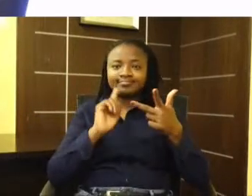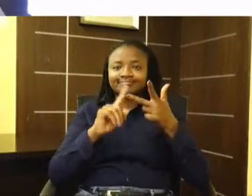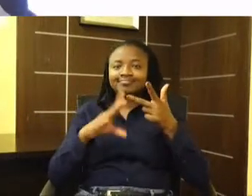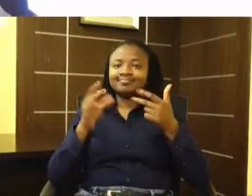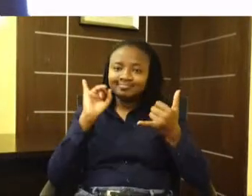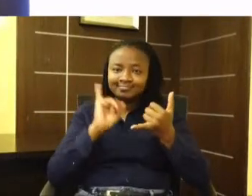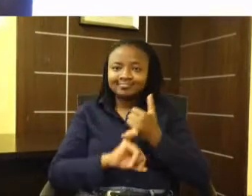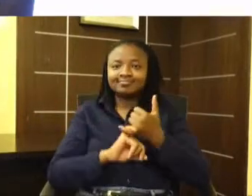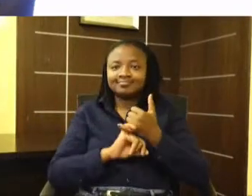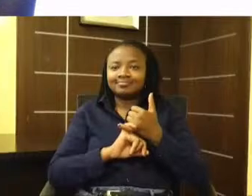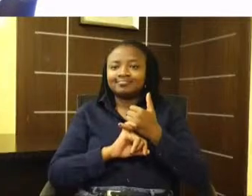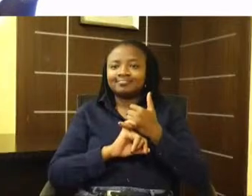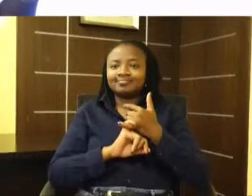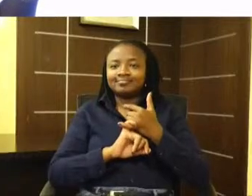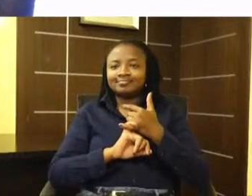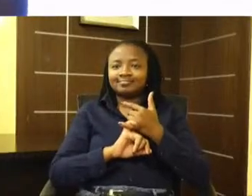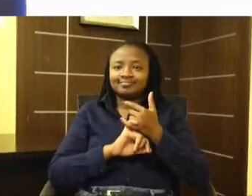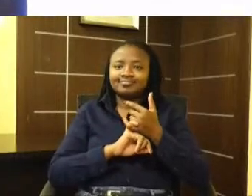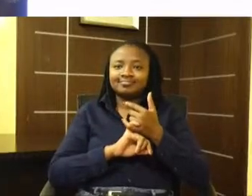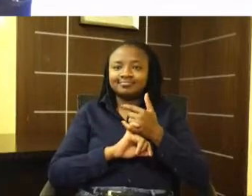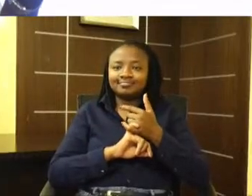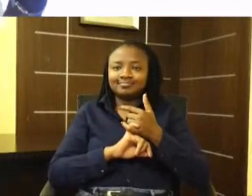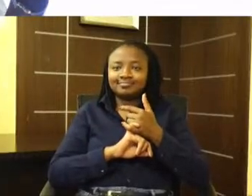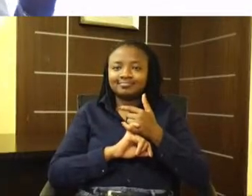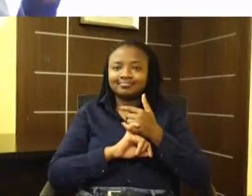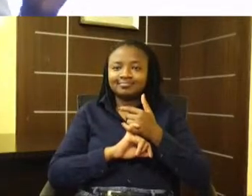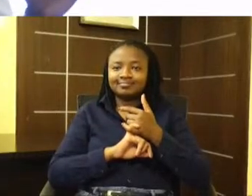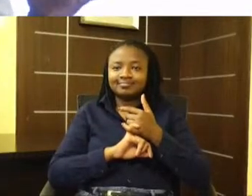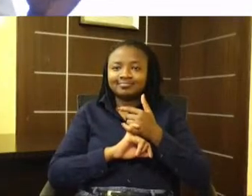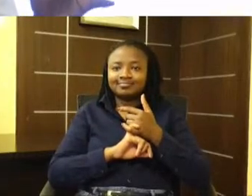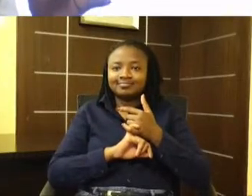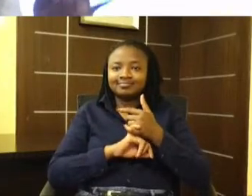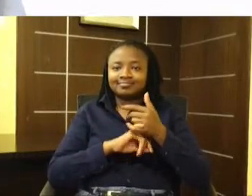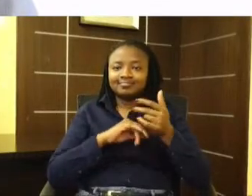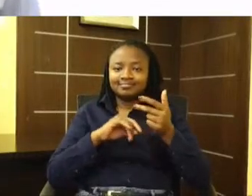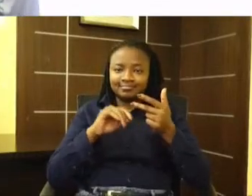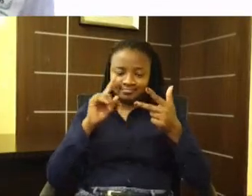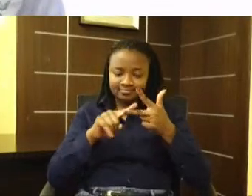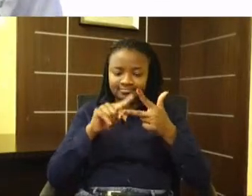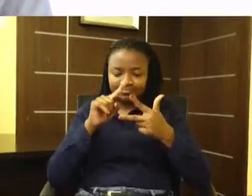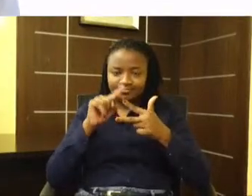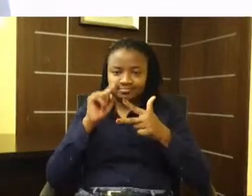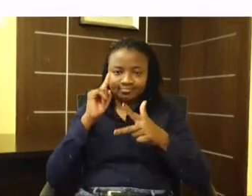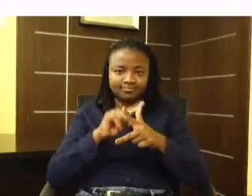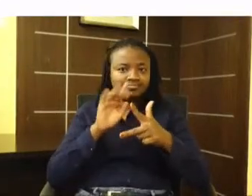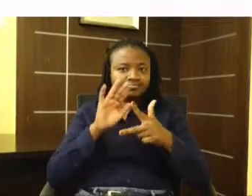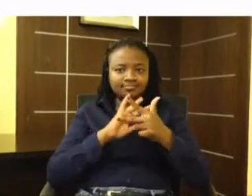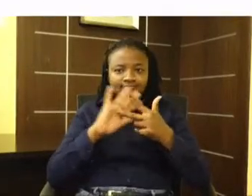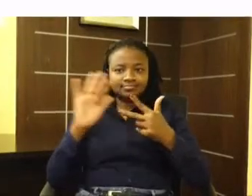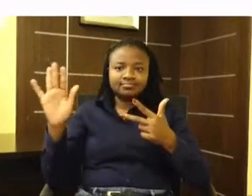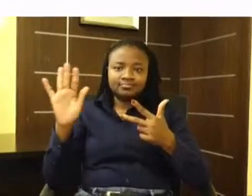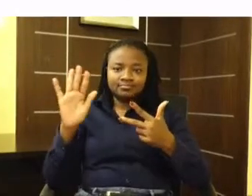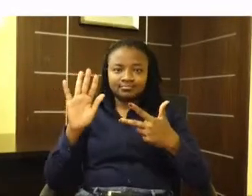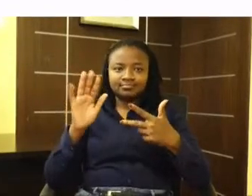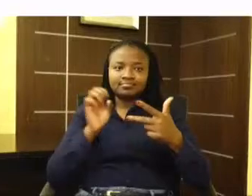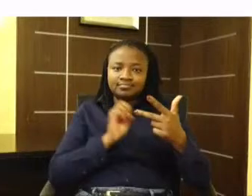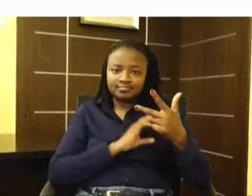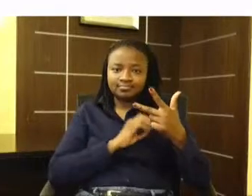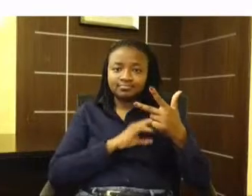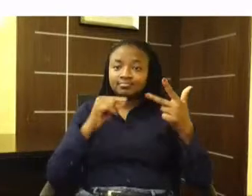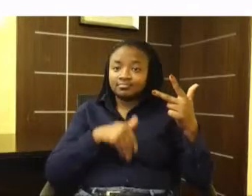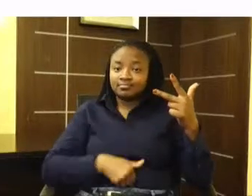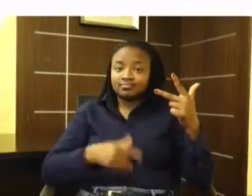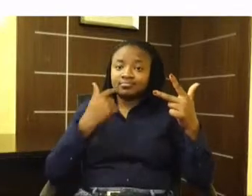na kuolewa. Yes, actually they are fearing that too much. But hiyo ya